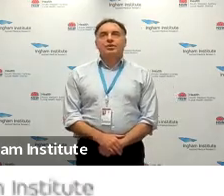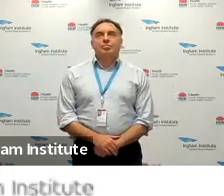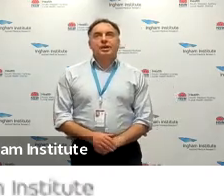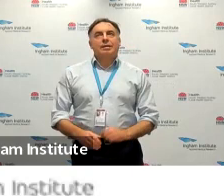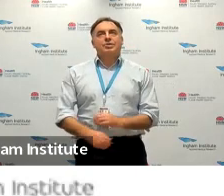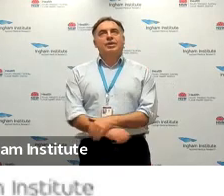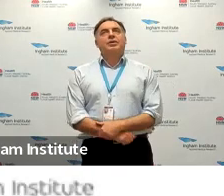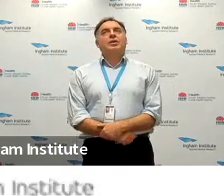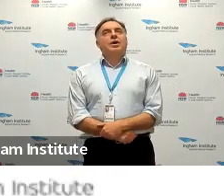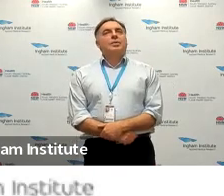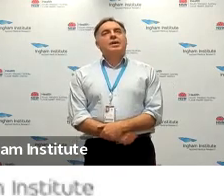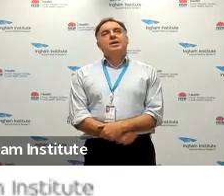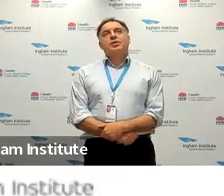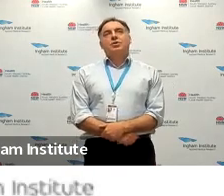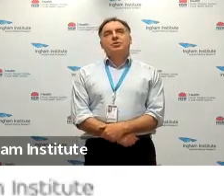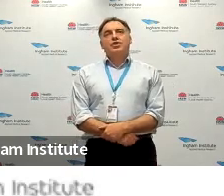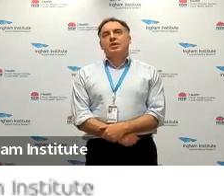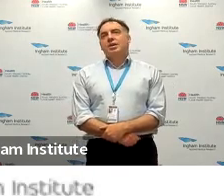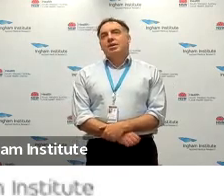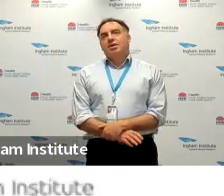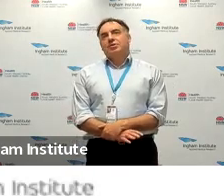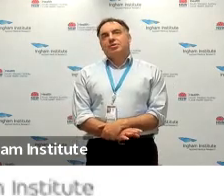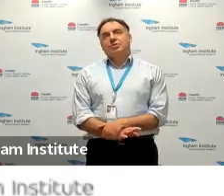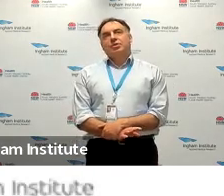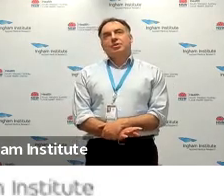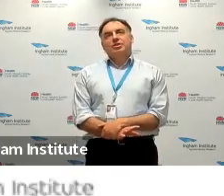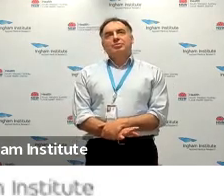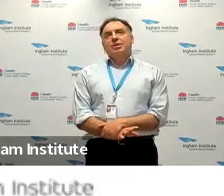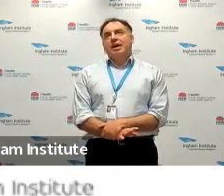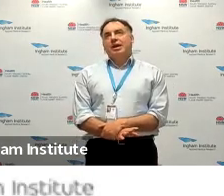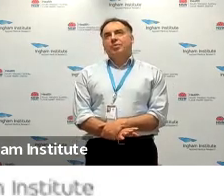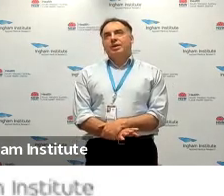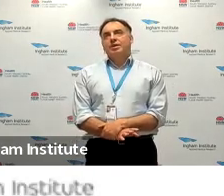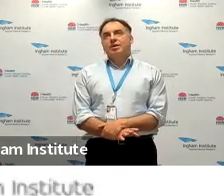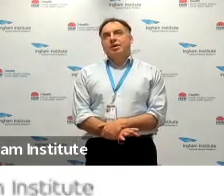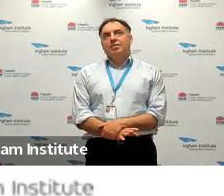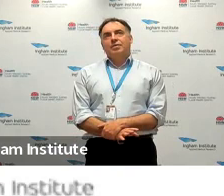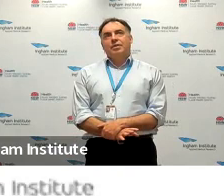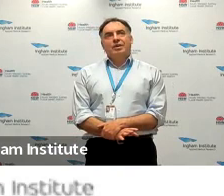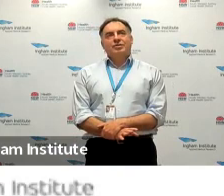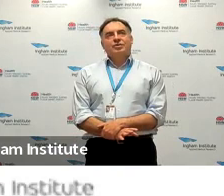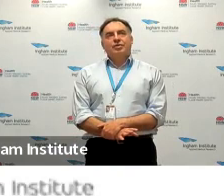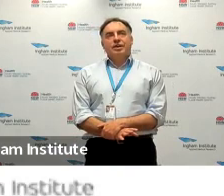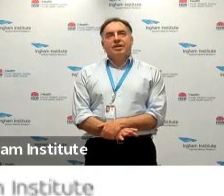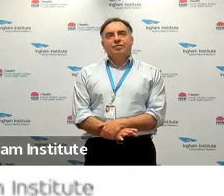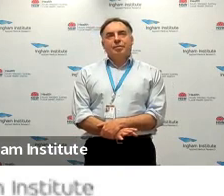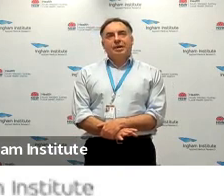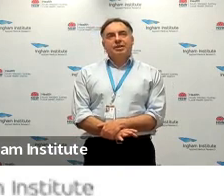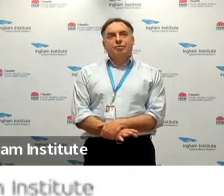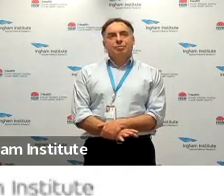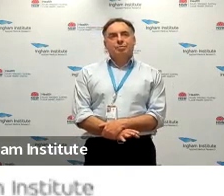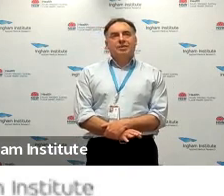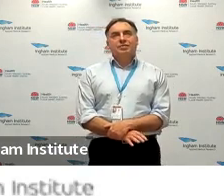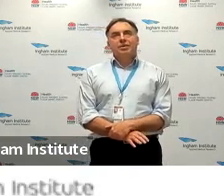for preterm preeclampsia. Here you can see just conceptually how we have addressed screening from